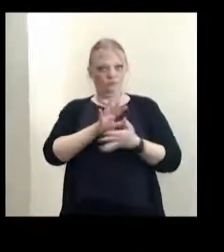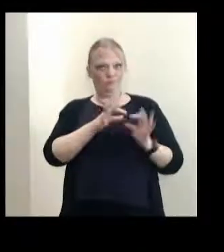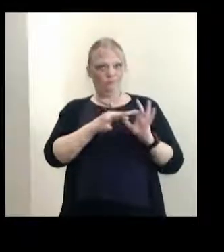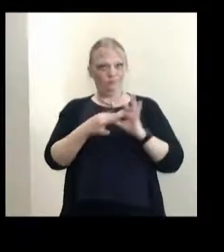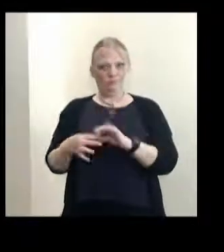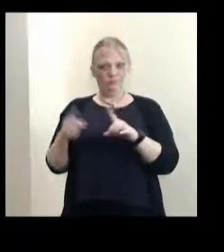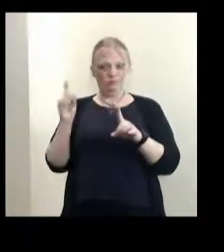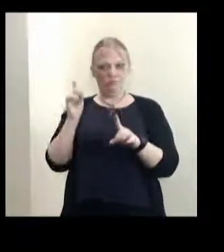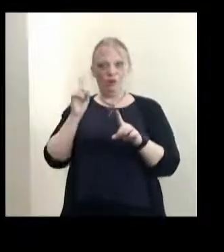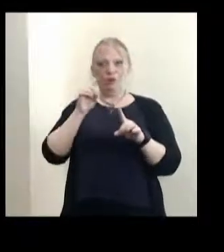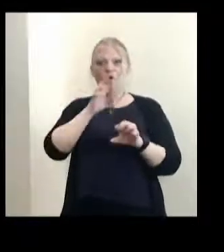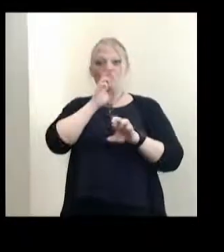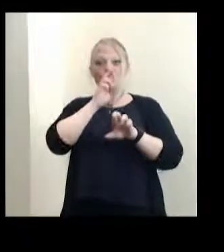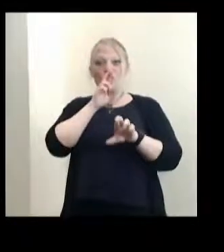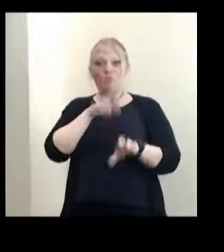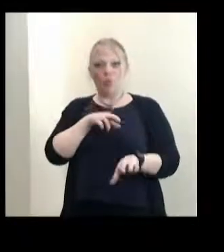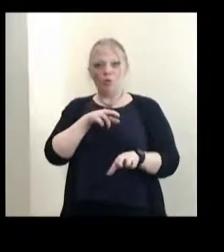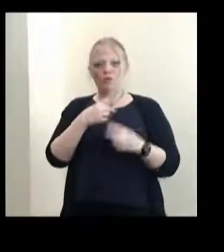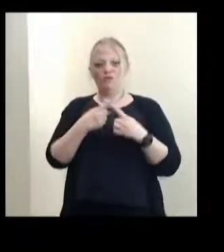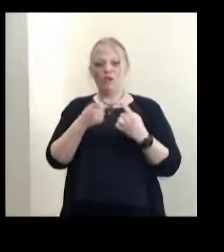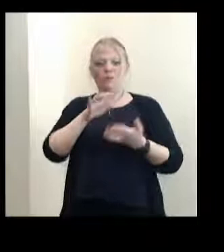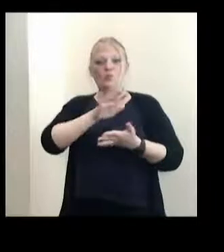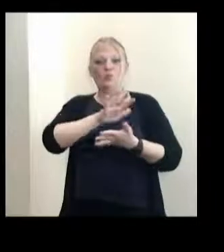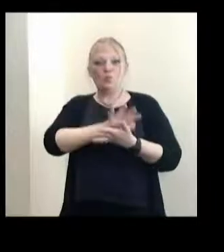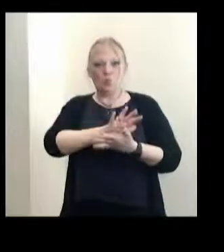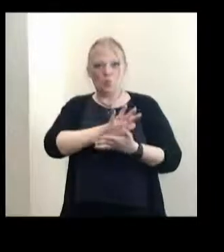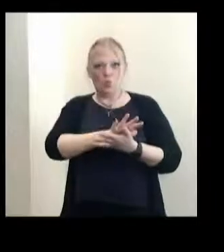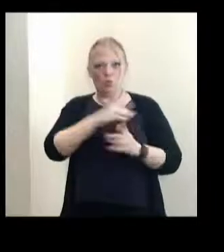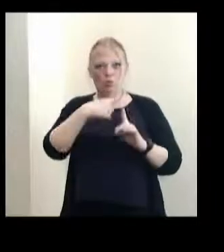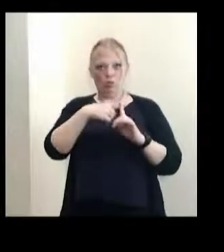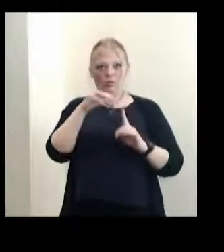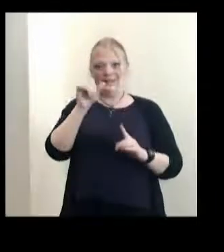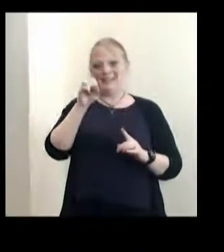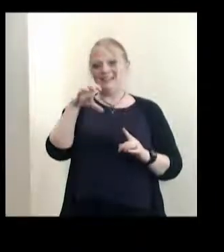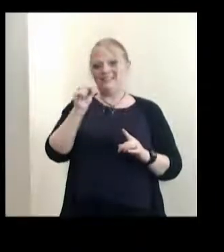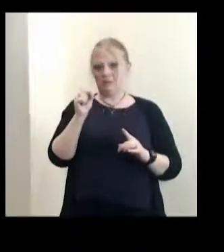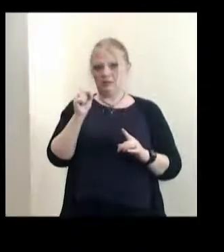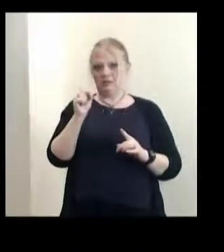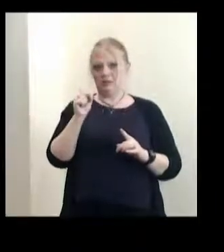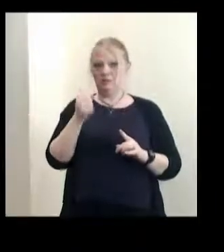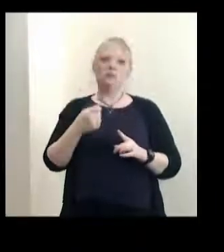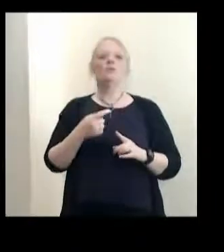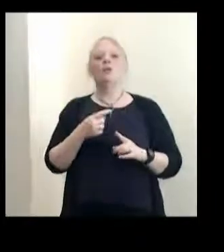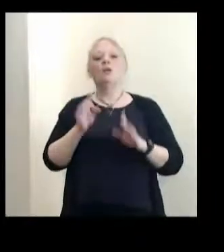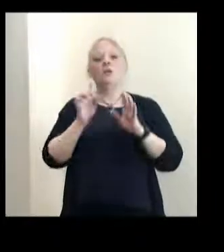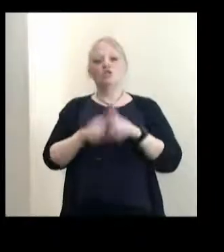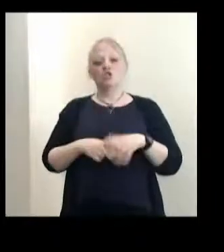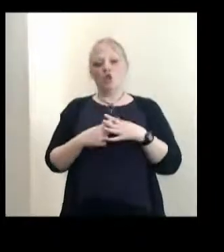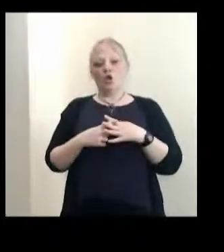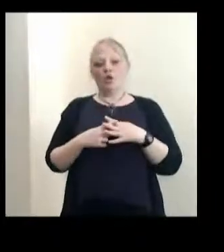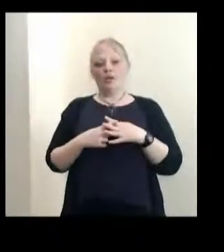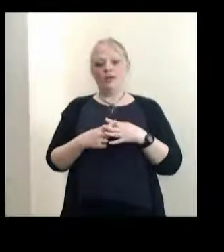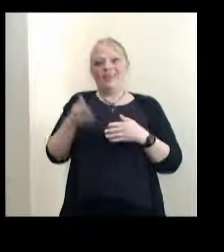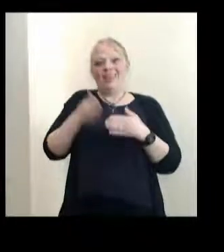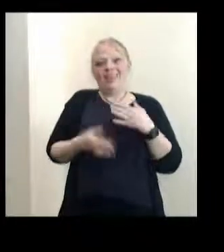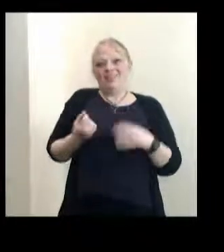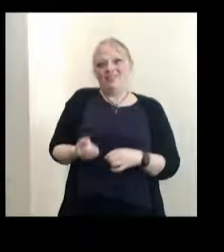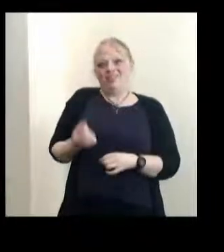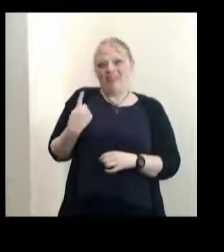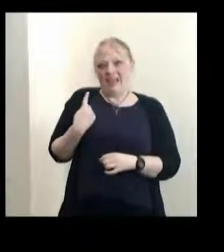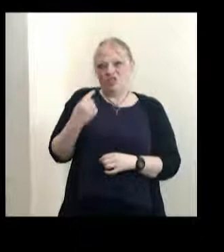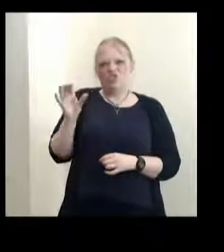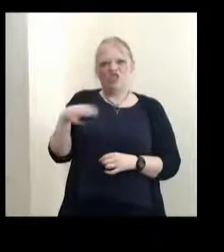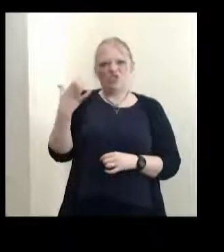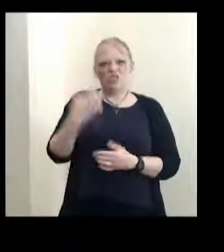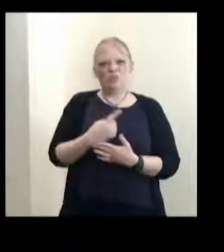reports of school-based cases all the way starting from the end of last year, Christmas